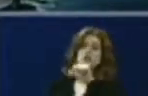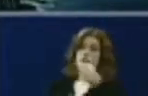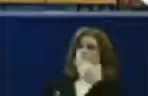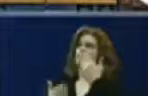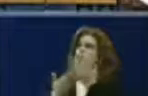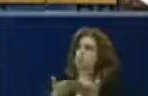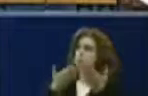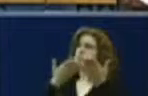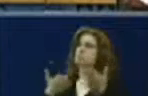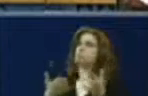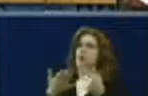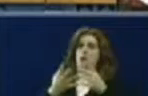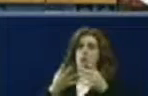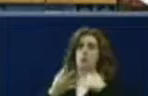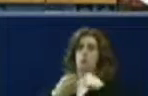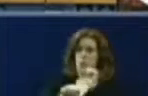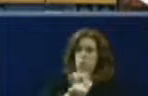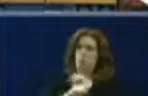to get that on the agenda. Steph?